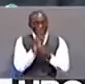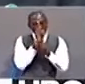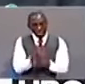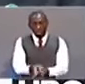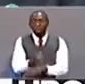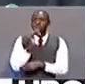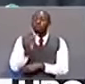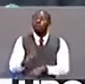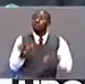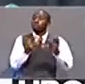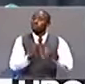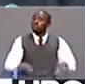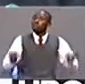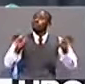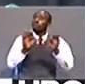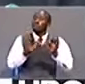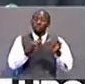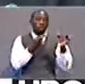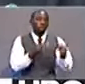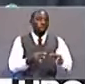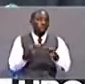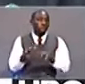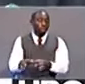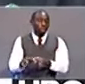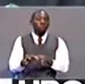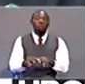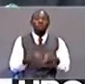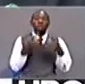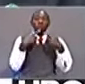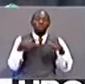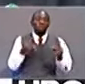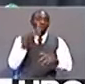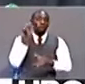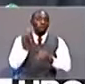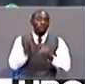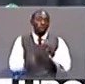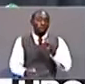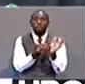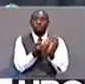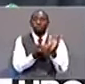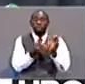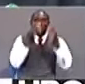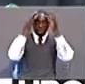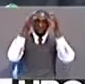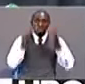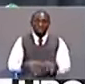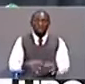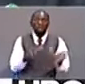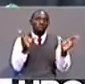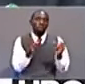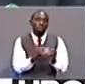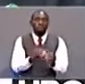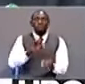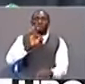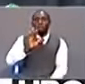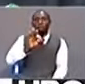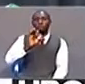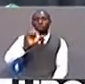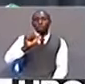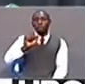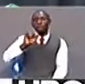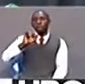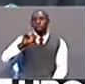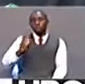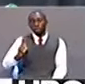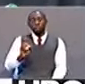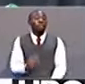major requirement for the announcement of the final investment decision, abbreviated FID. It is important